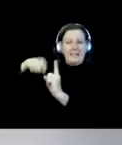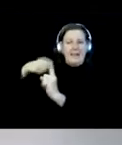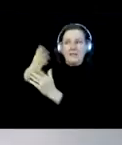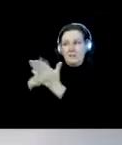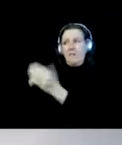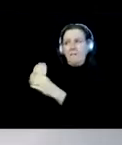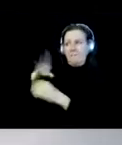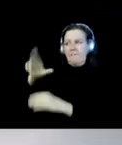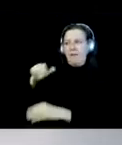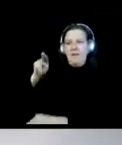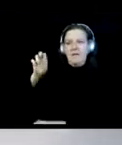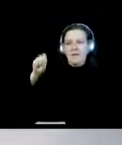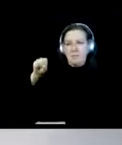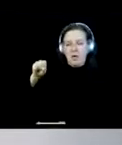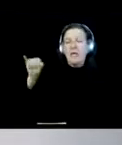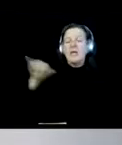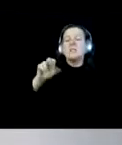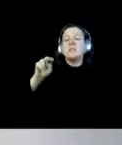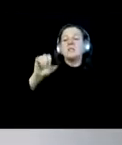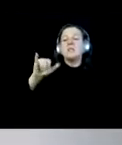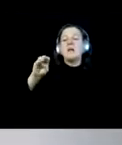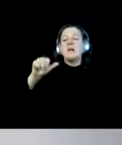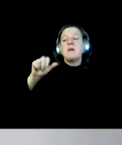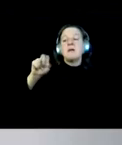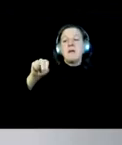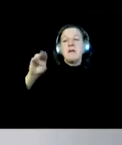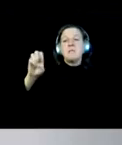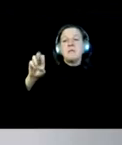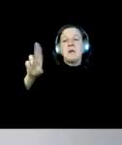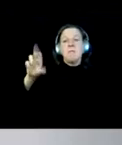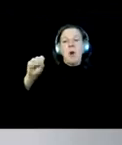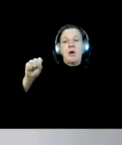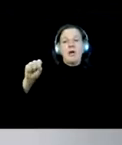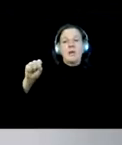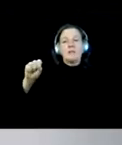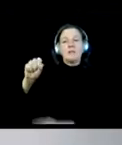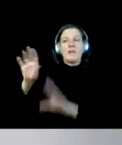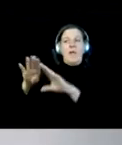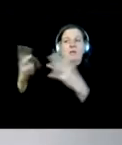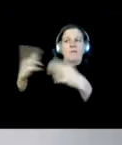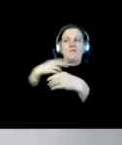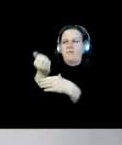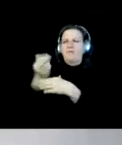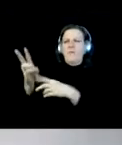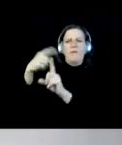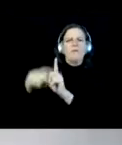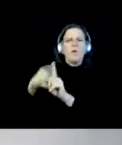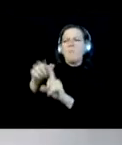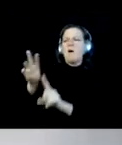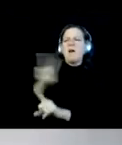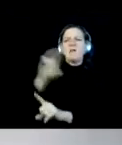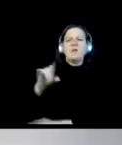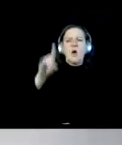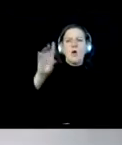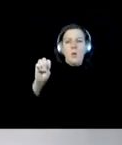the Neiman Marcus that popped up for a few months on the west side of Manhattan and then immediately